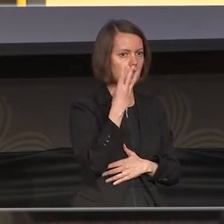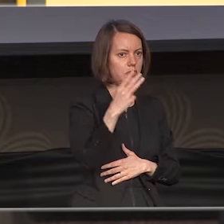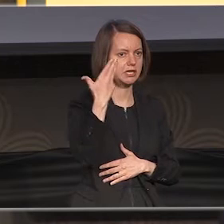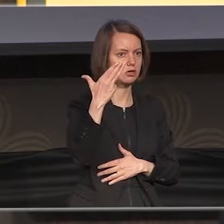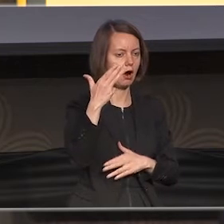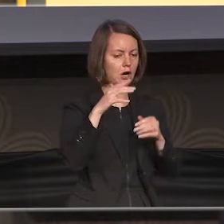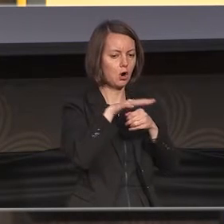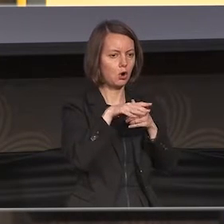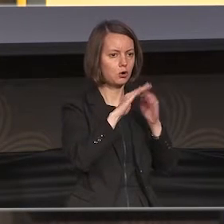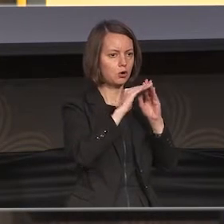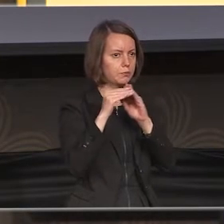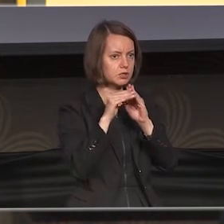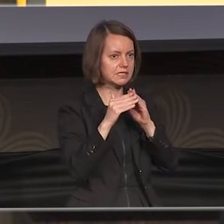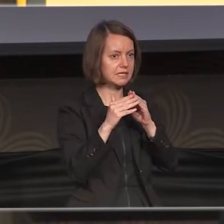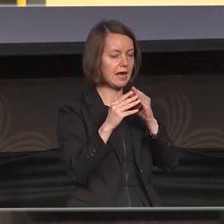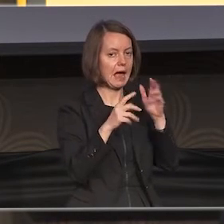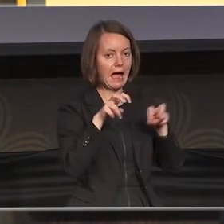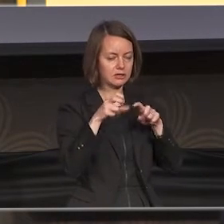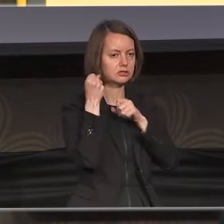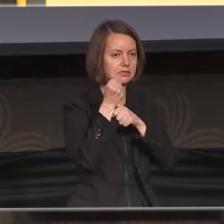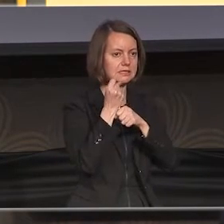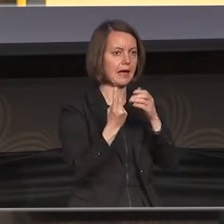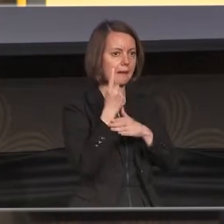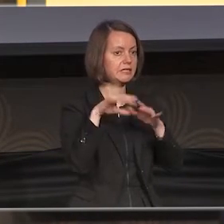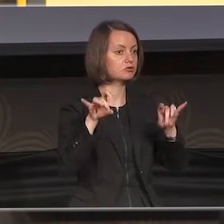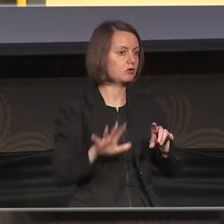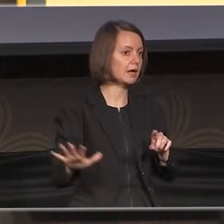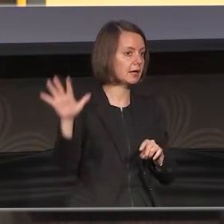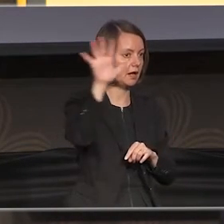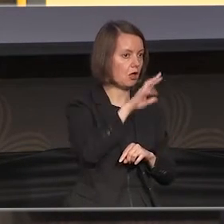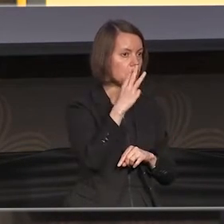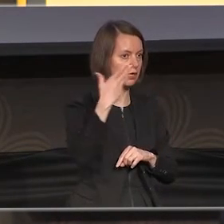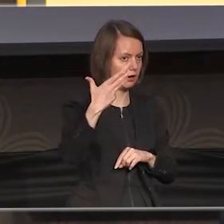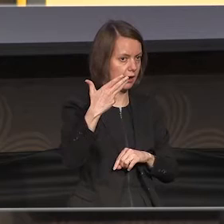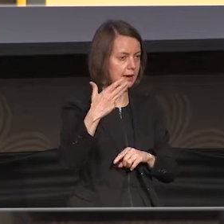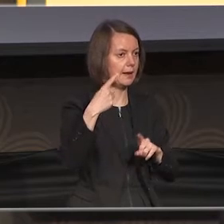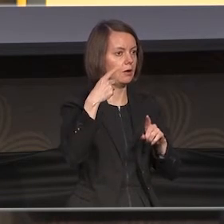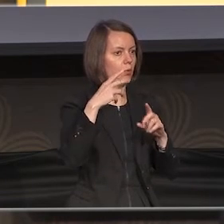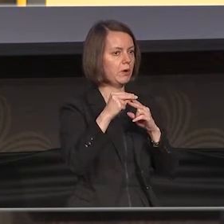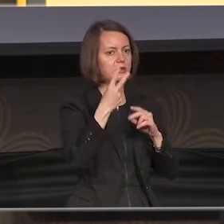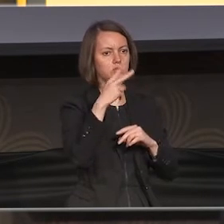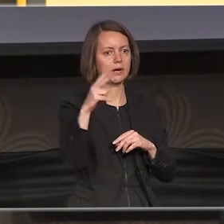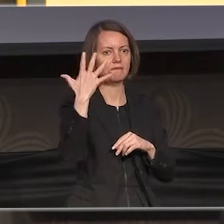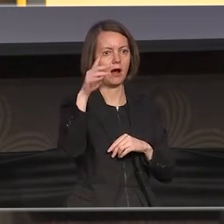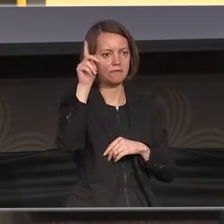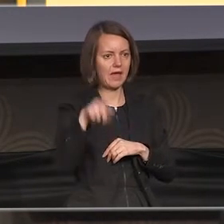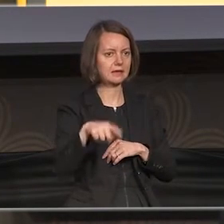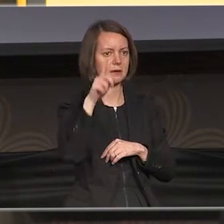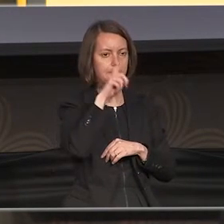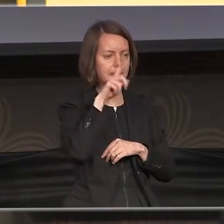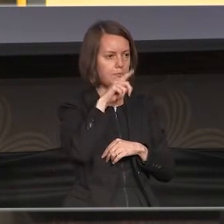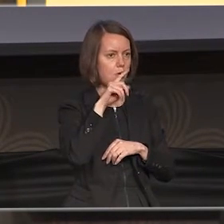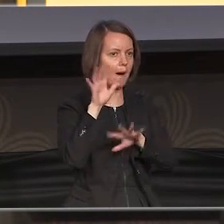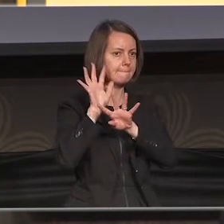known local community actions occurred in every state and territory across Australia, while a combined 25,000 plus